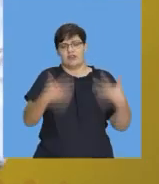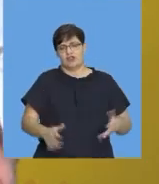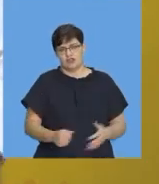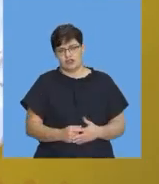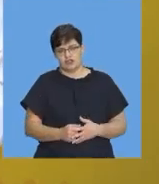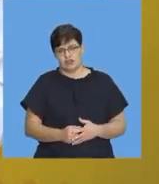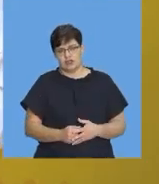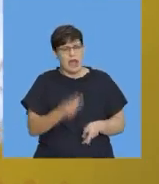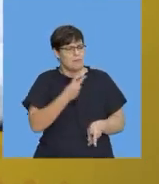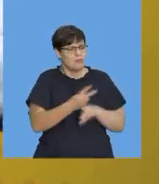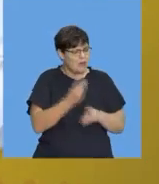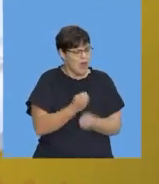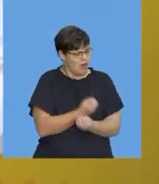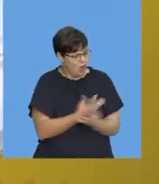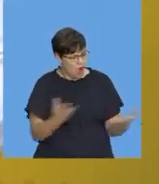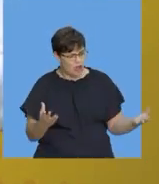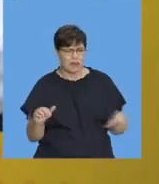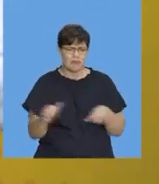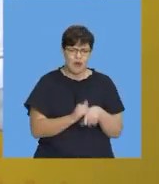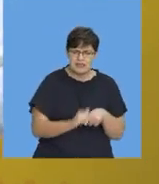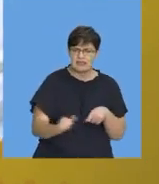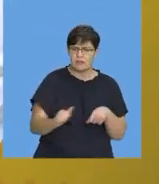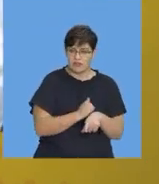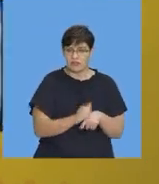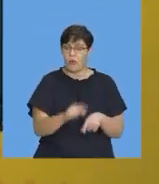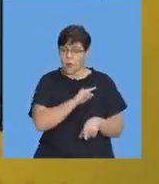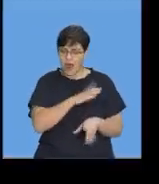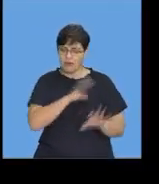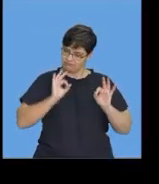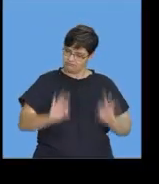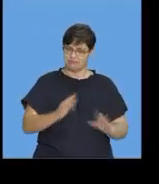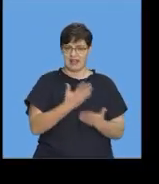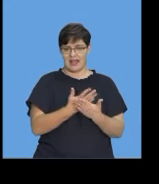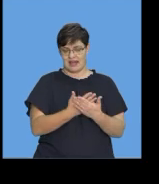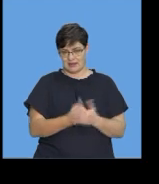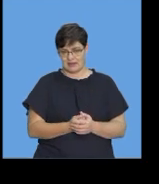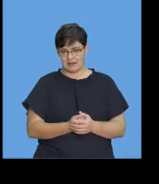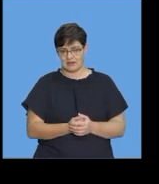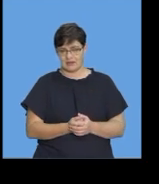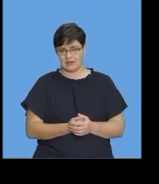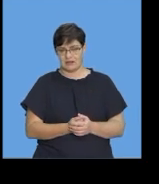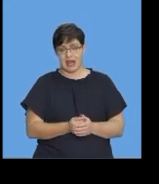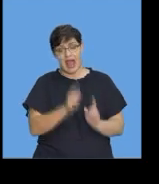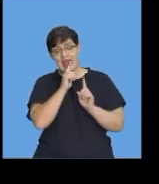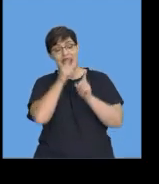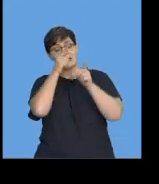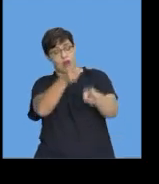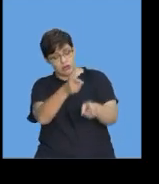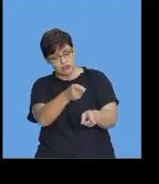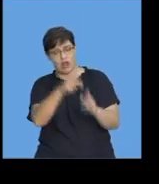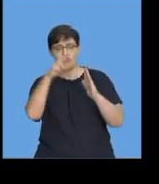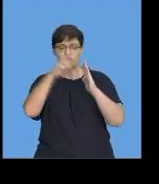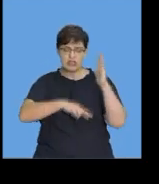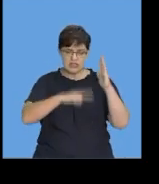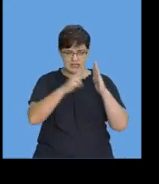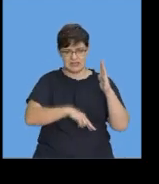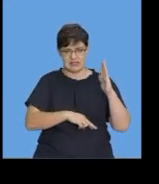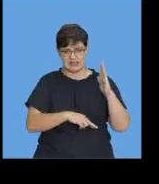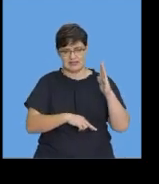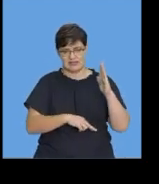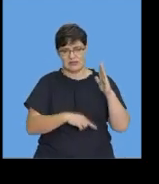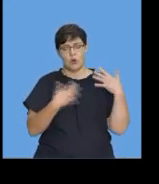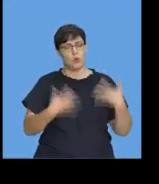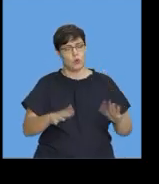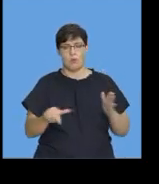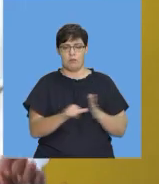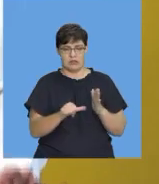of preparation. Practice makes perfect. Read the instructions carefully. You can't miss that one